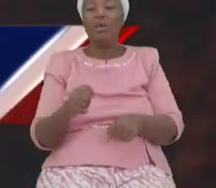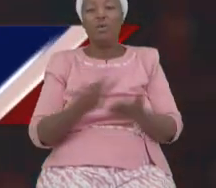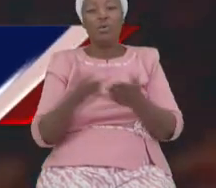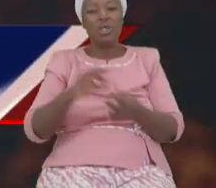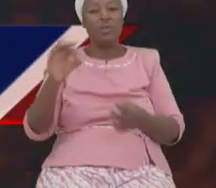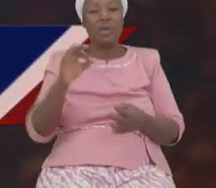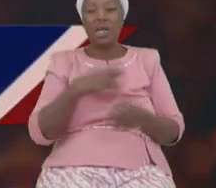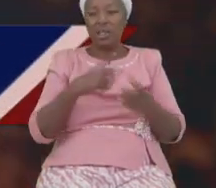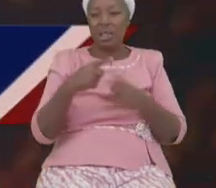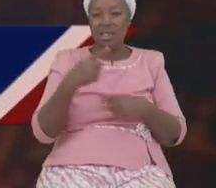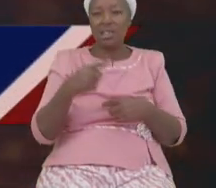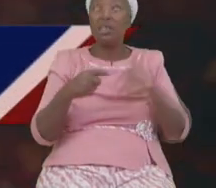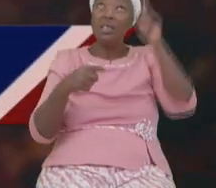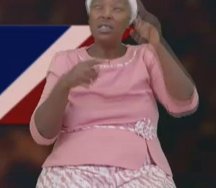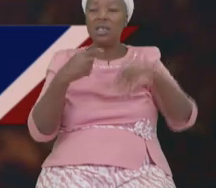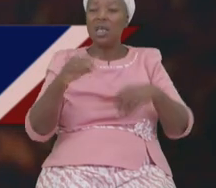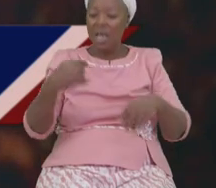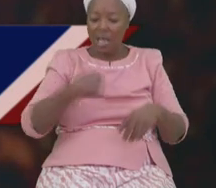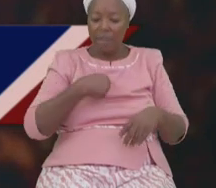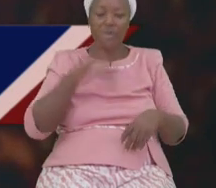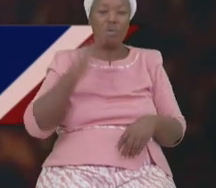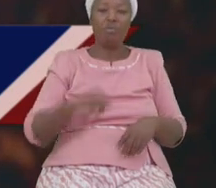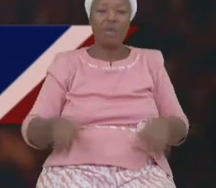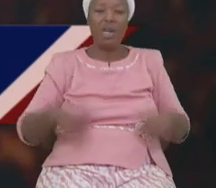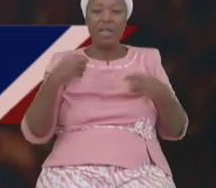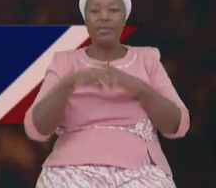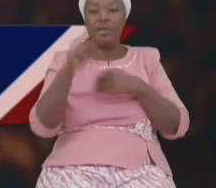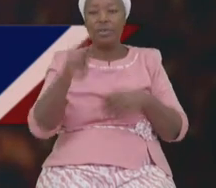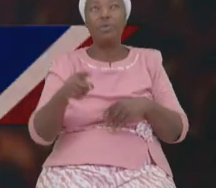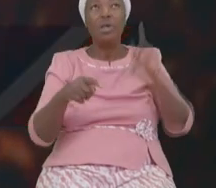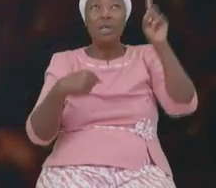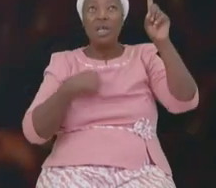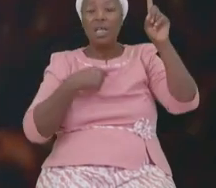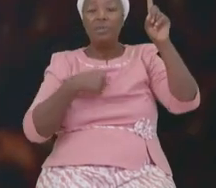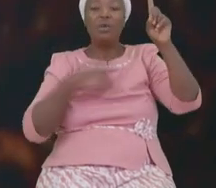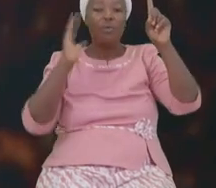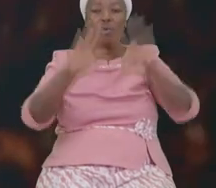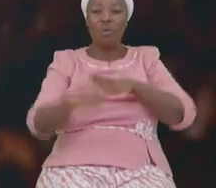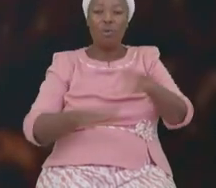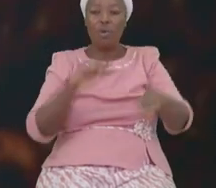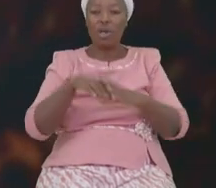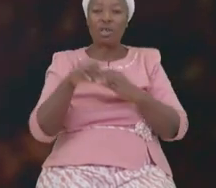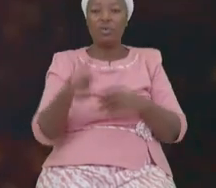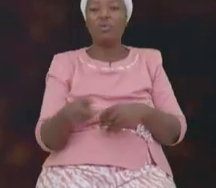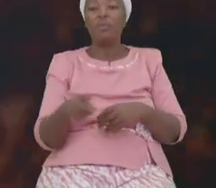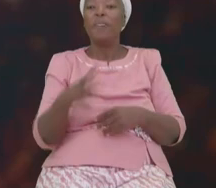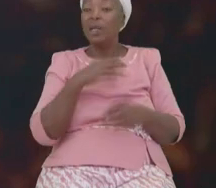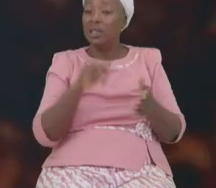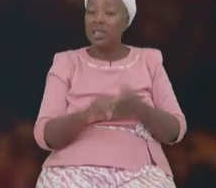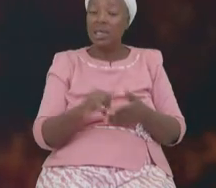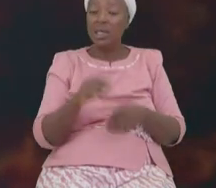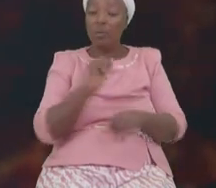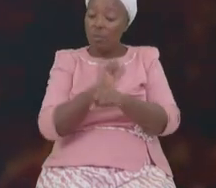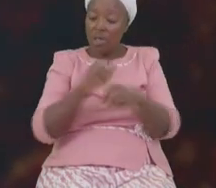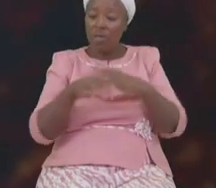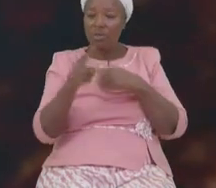says, I will dwell in you. I will walk in you. That's why he's interested. Our body is not just